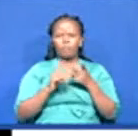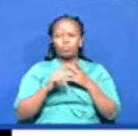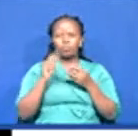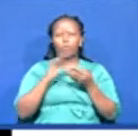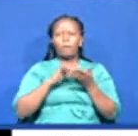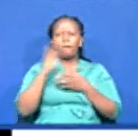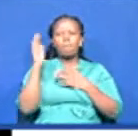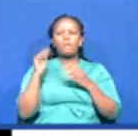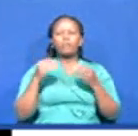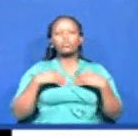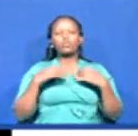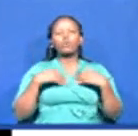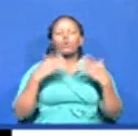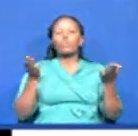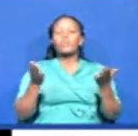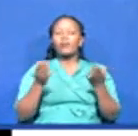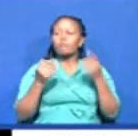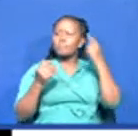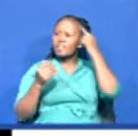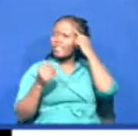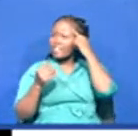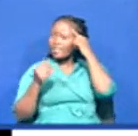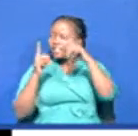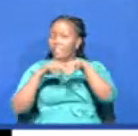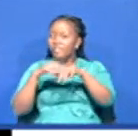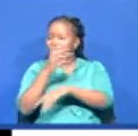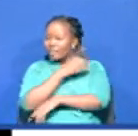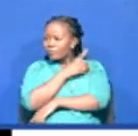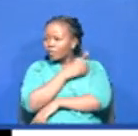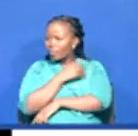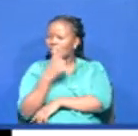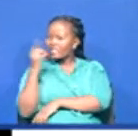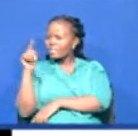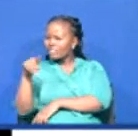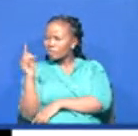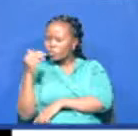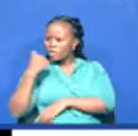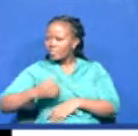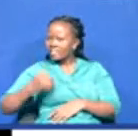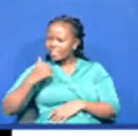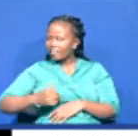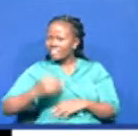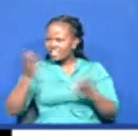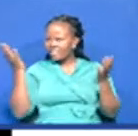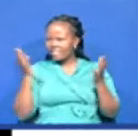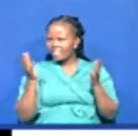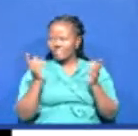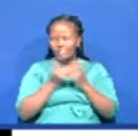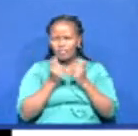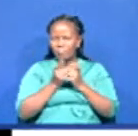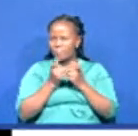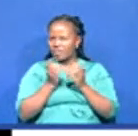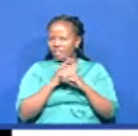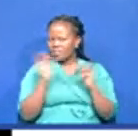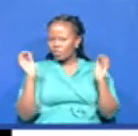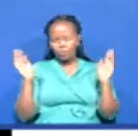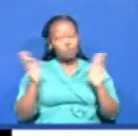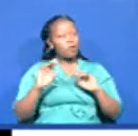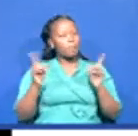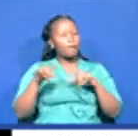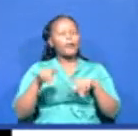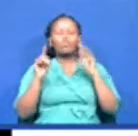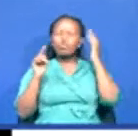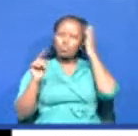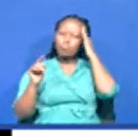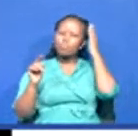I don't think when the doctor tells you you're going into surgery, it's not painless. You know,